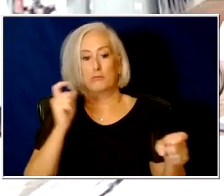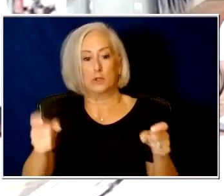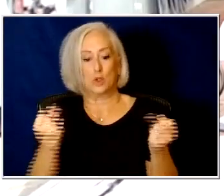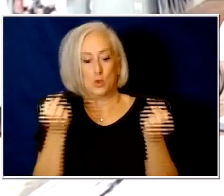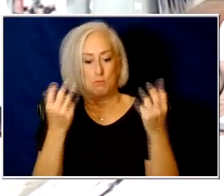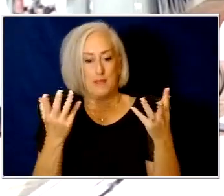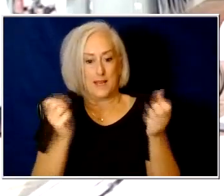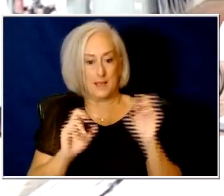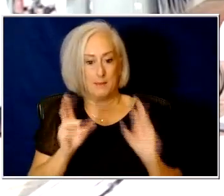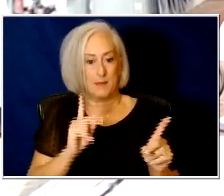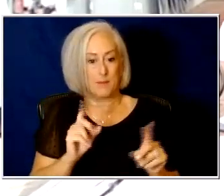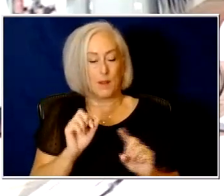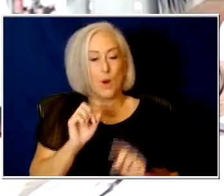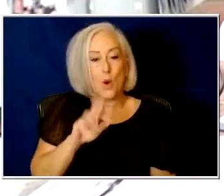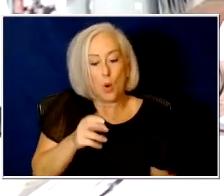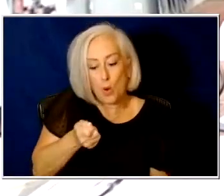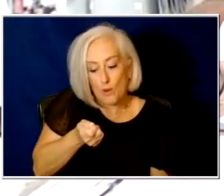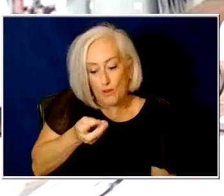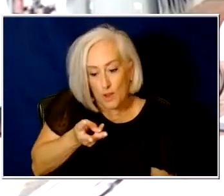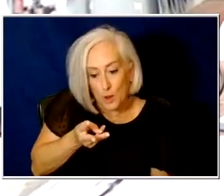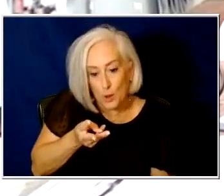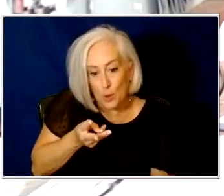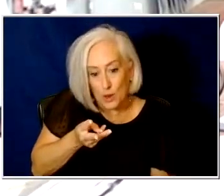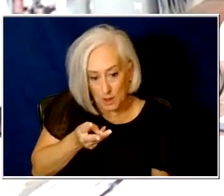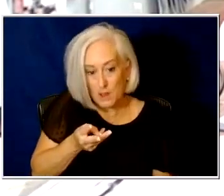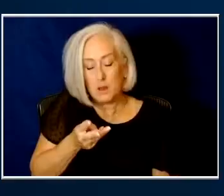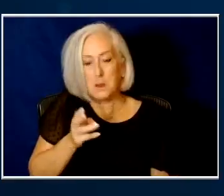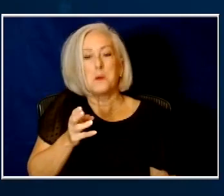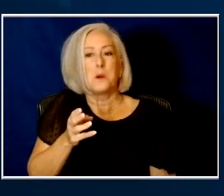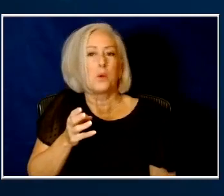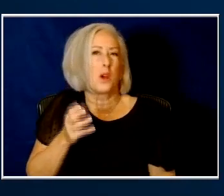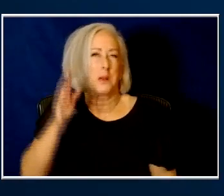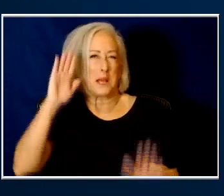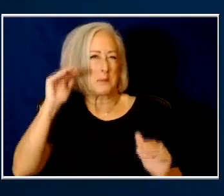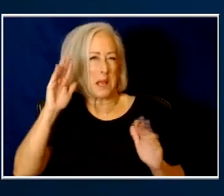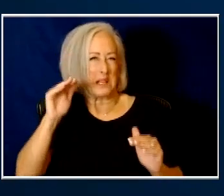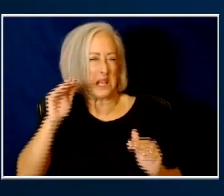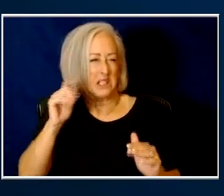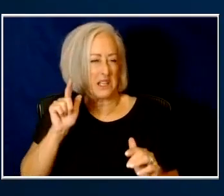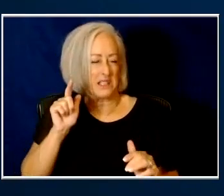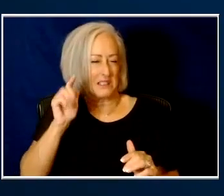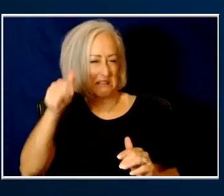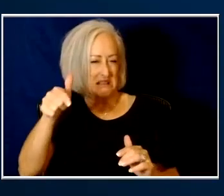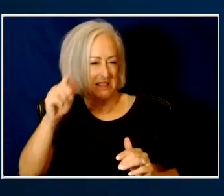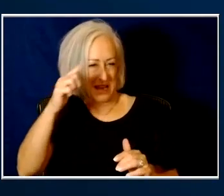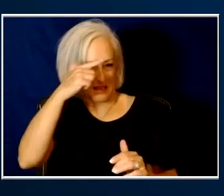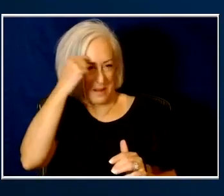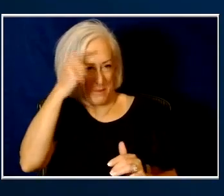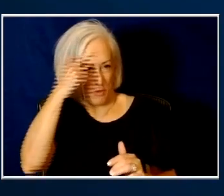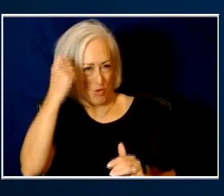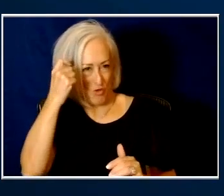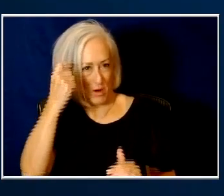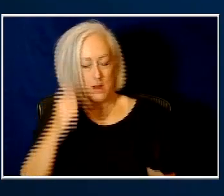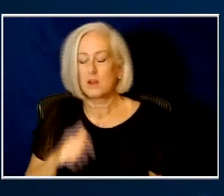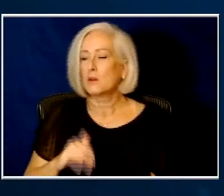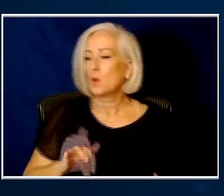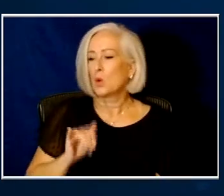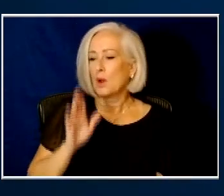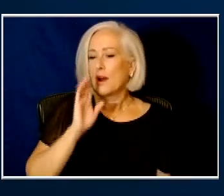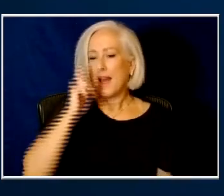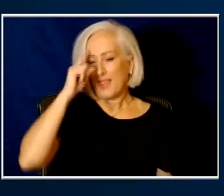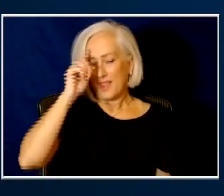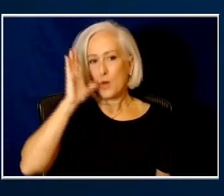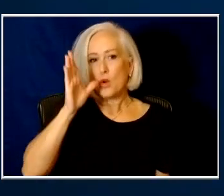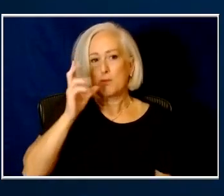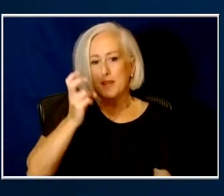a few? By next summer, I expect. We'll know a lot more. I think it's going to be a lot harder for Medicare to say no